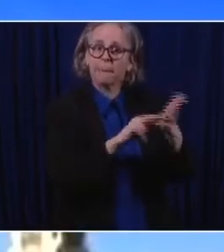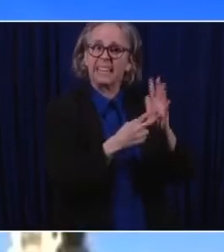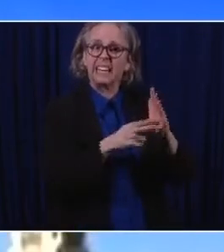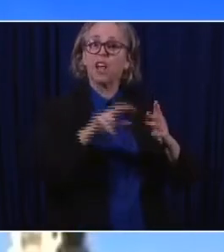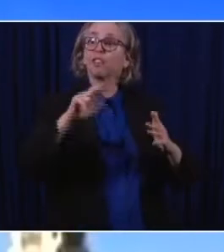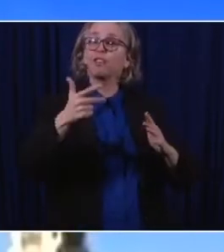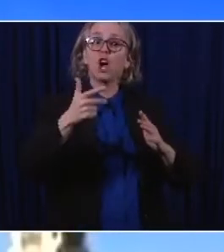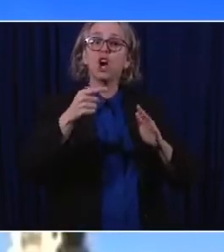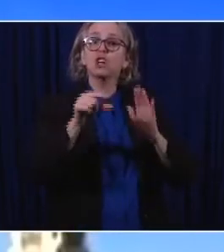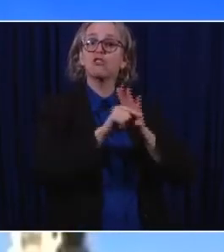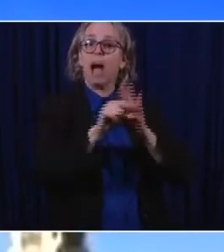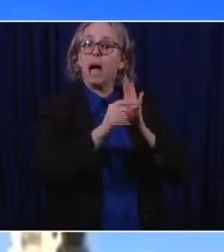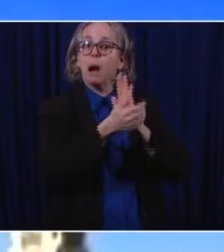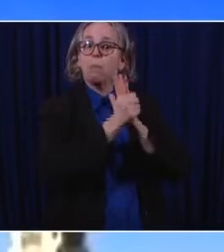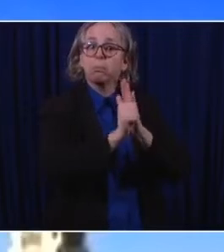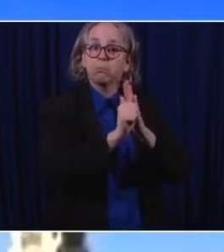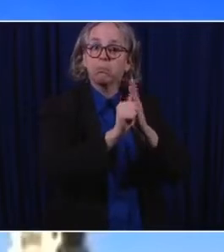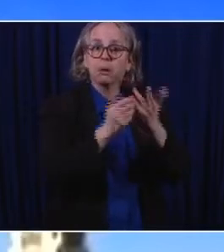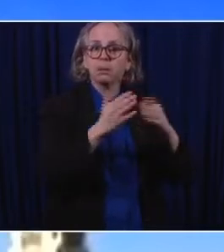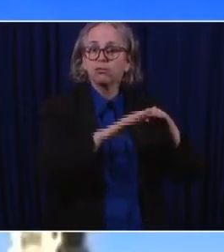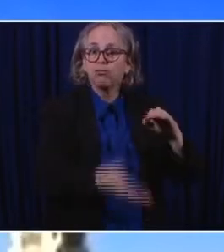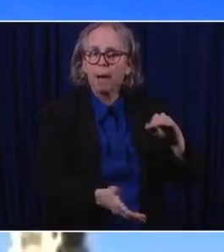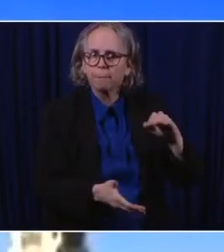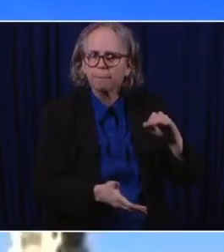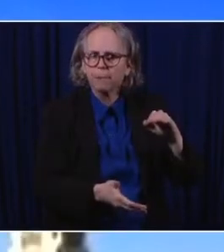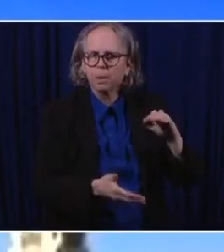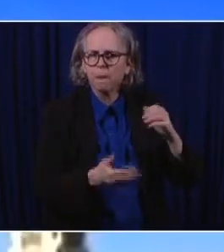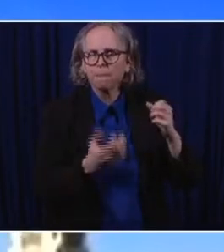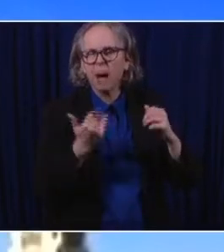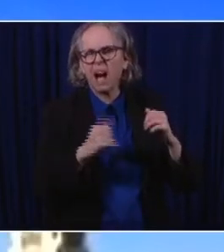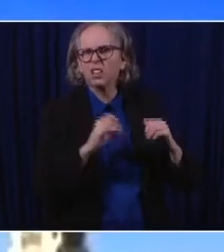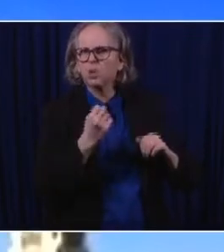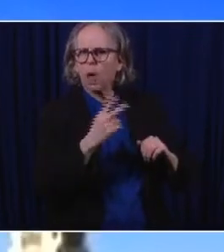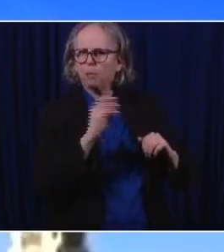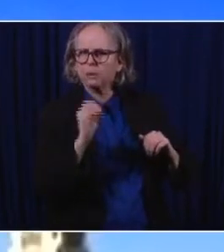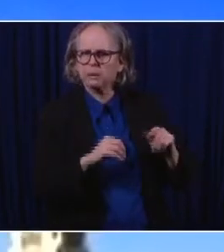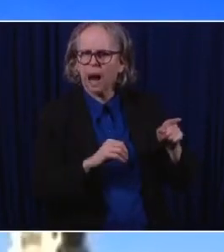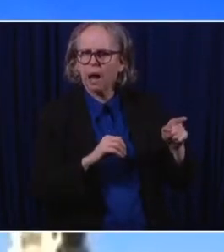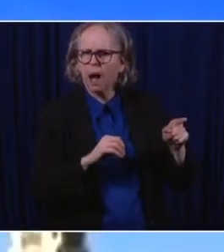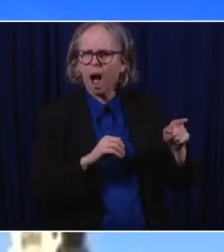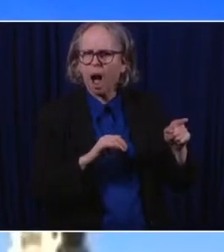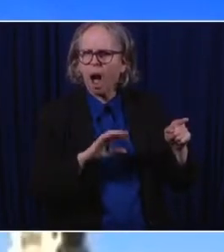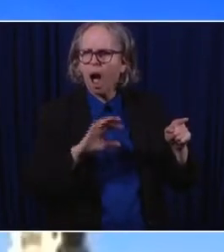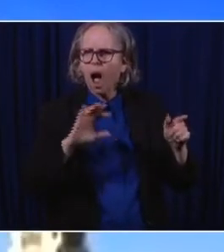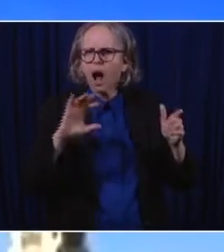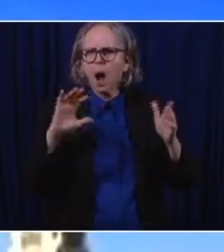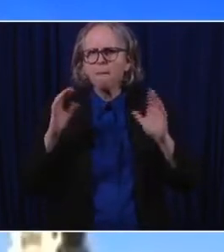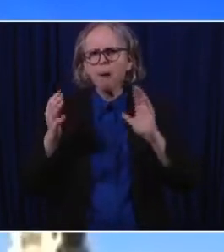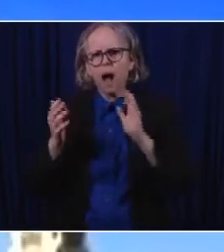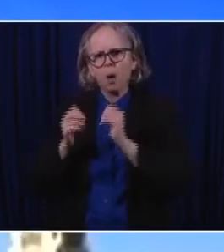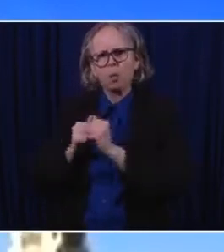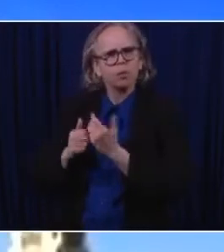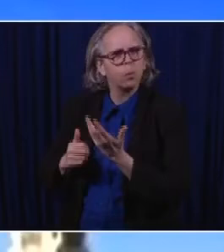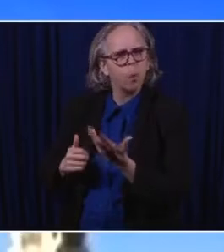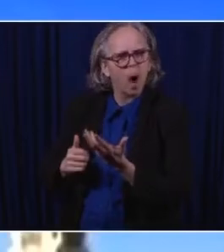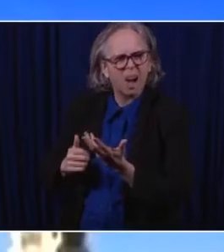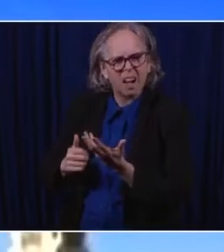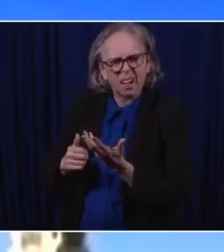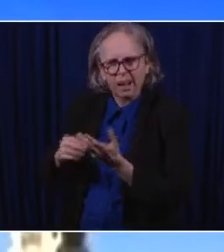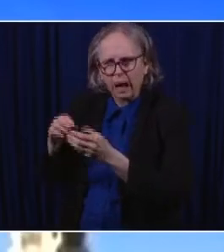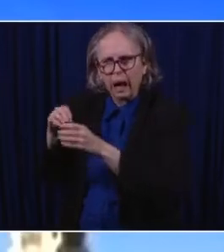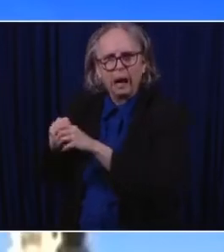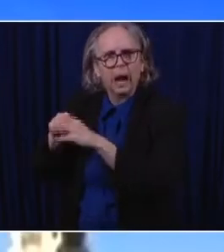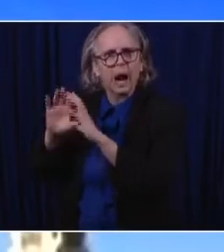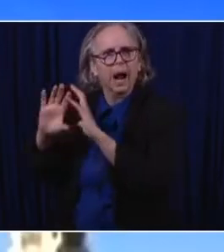little more substantially by about 12 percentage points, as compared to about an 8 percentage point drop in districts that were using primarily a